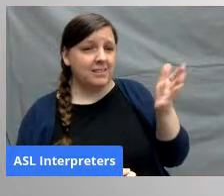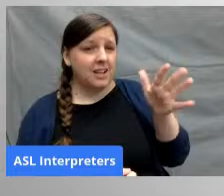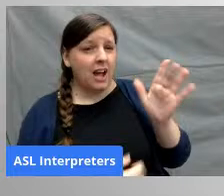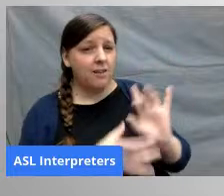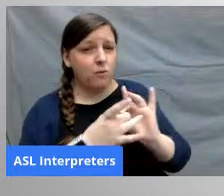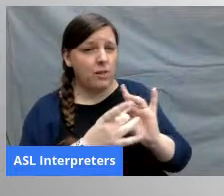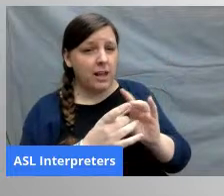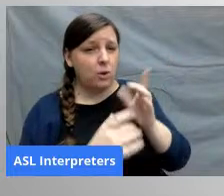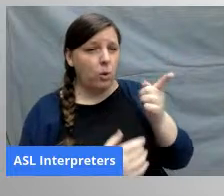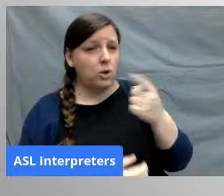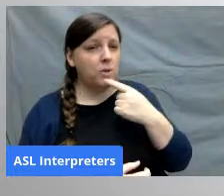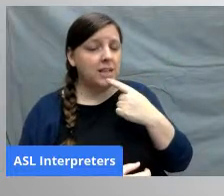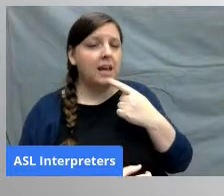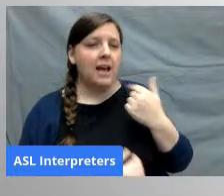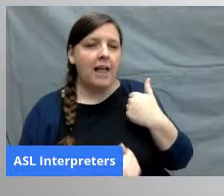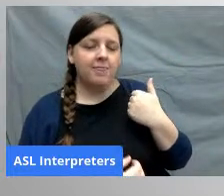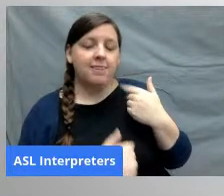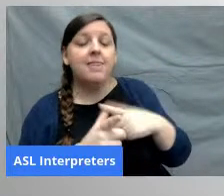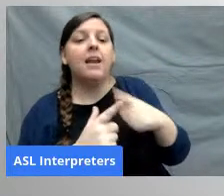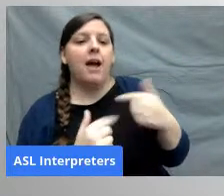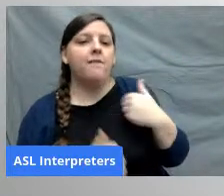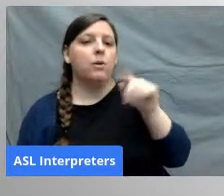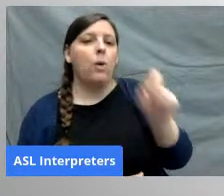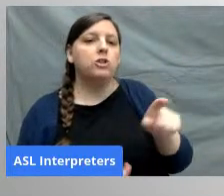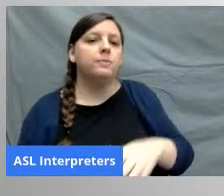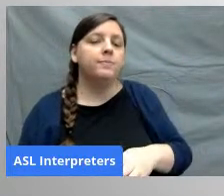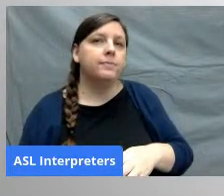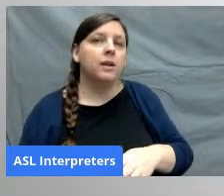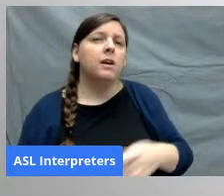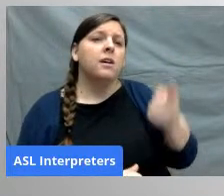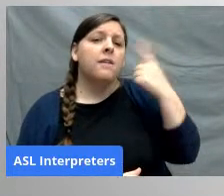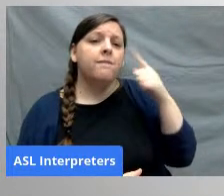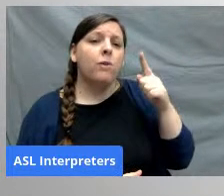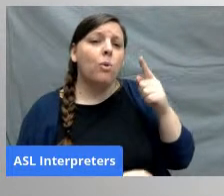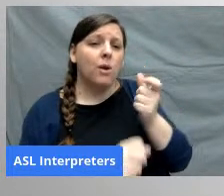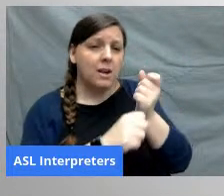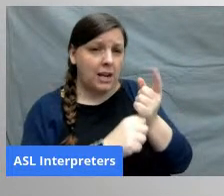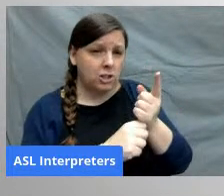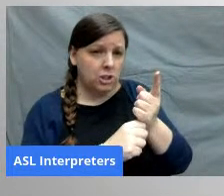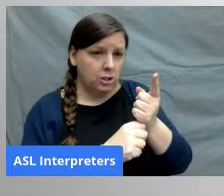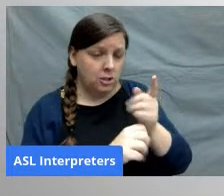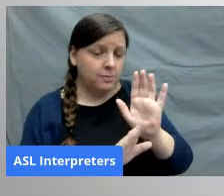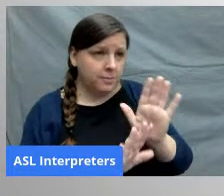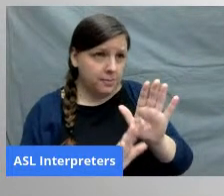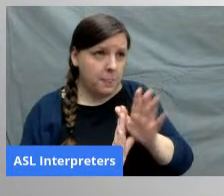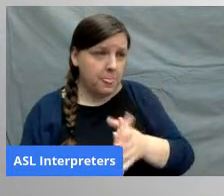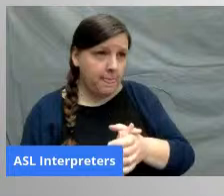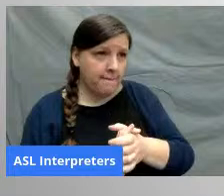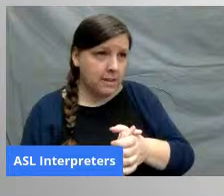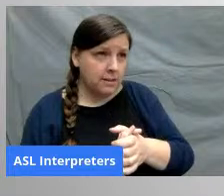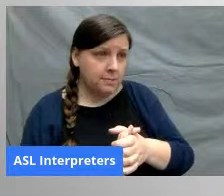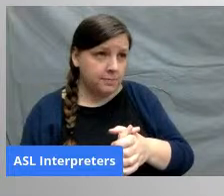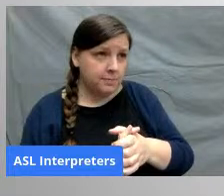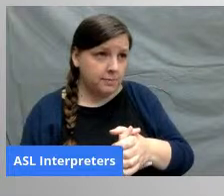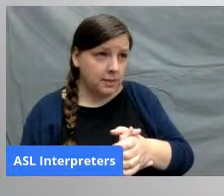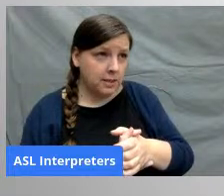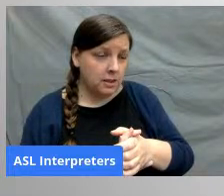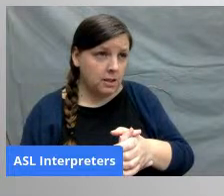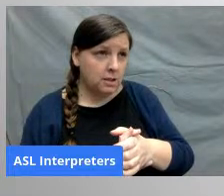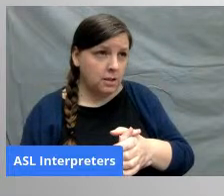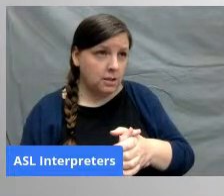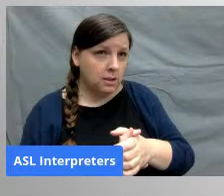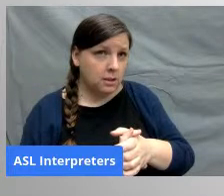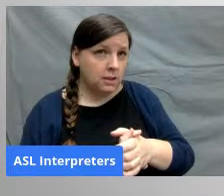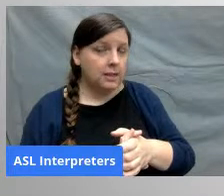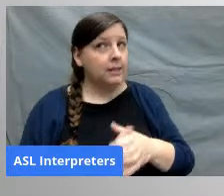But I got a question. So for next year, are we reinvesting? Something that in my head, I hope that we